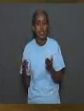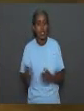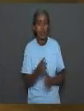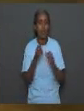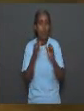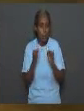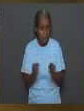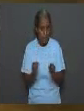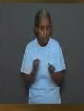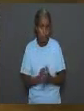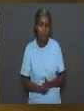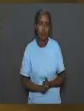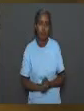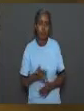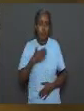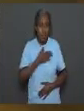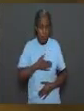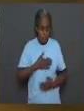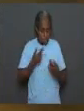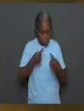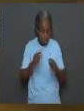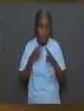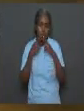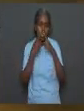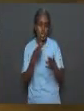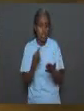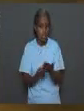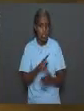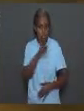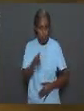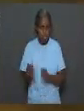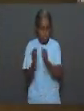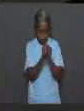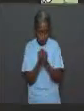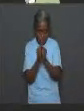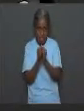probability? Please try to answer this question together.